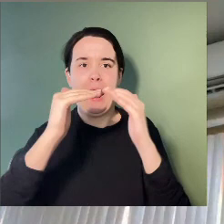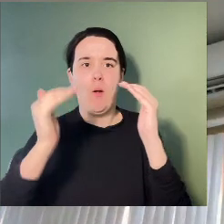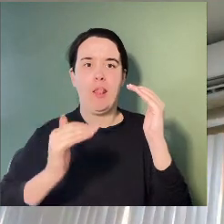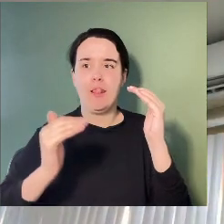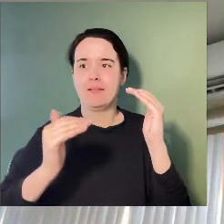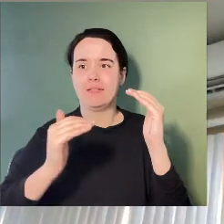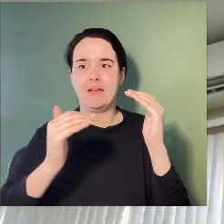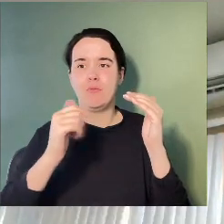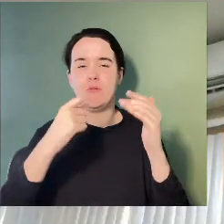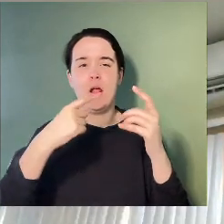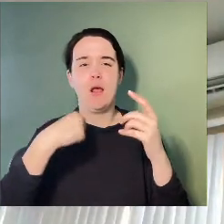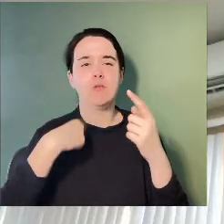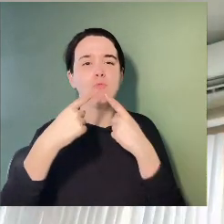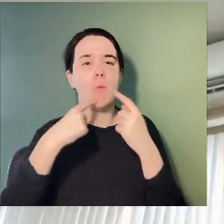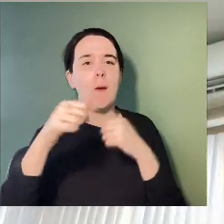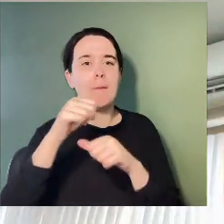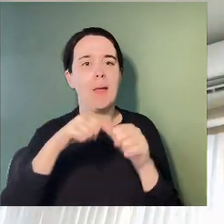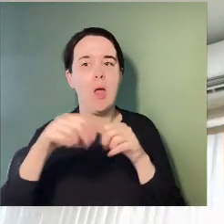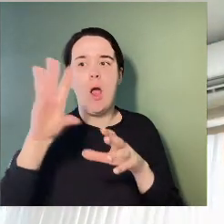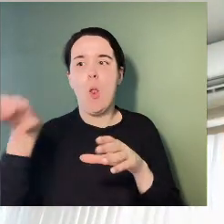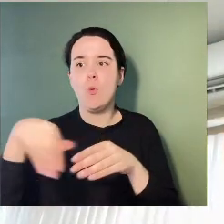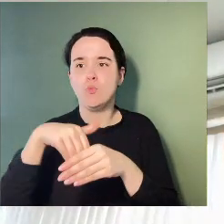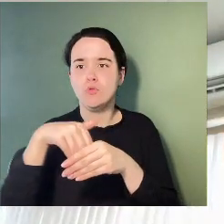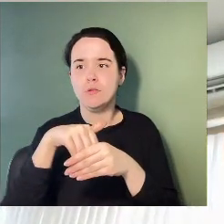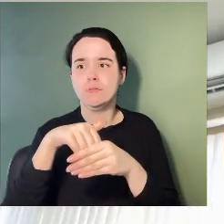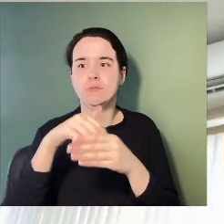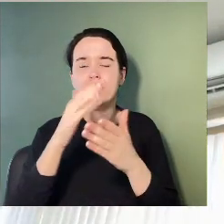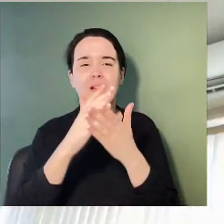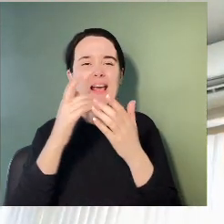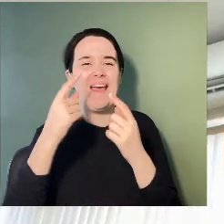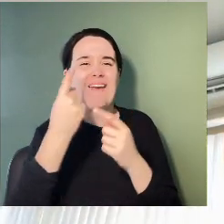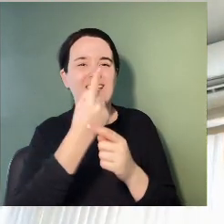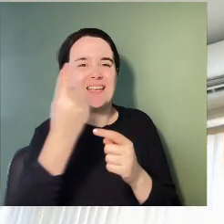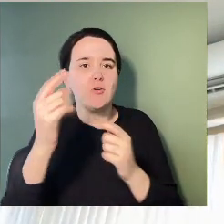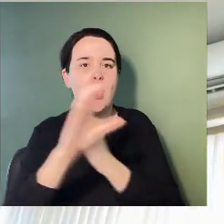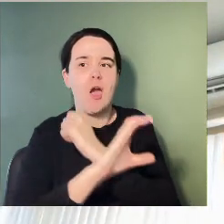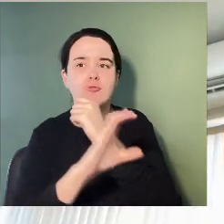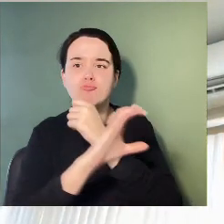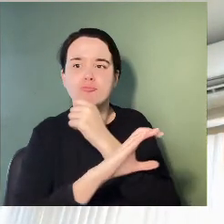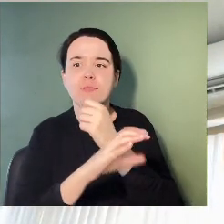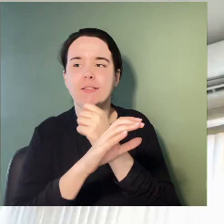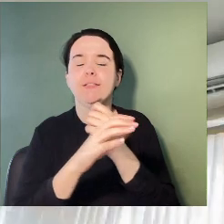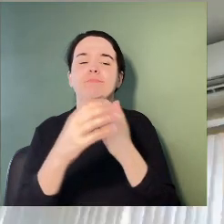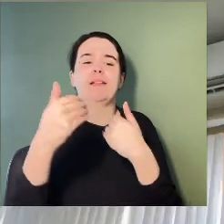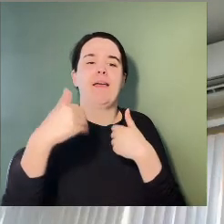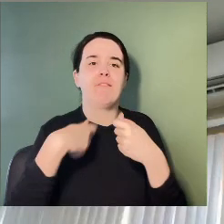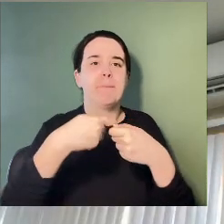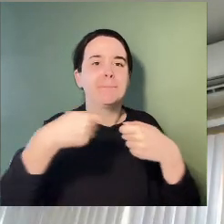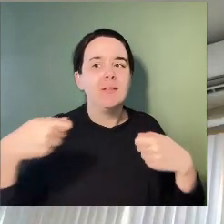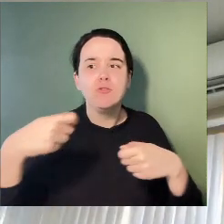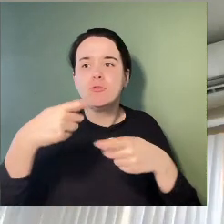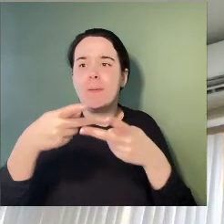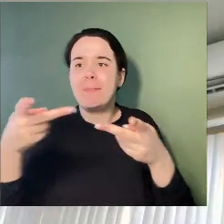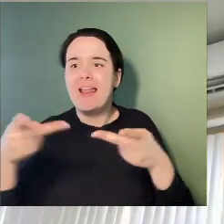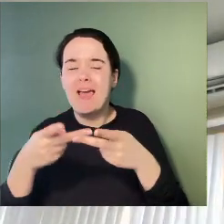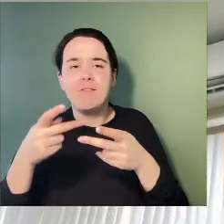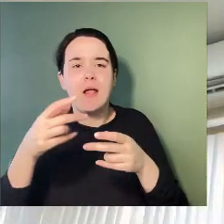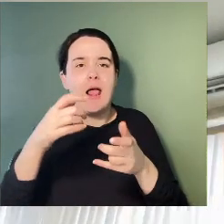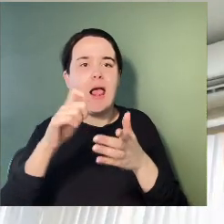if each country put measures in place to make electoral process